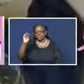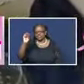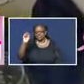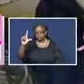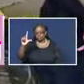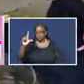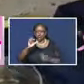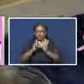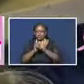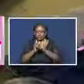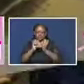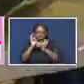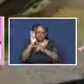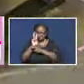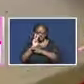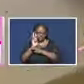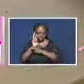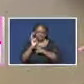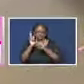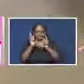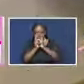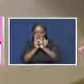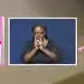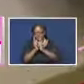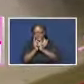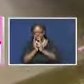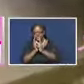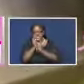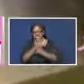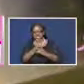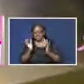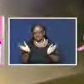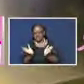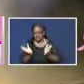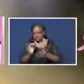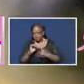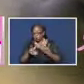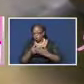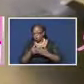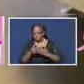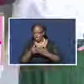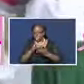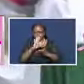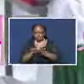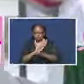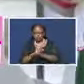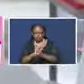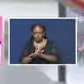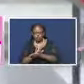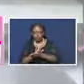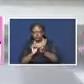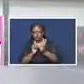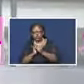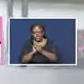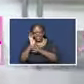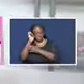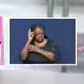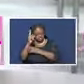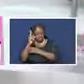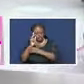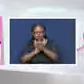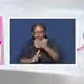virtual culinary conference. The Ministry of Education is inviting all schools with family and consumer science education programs